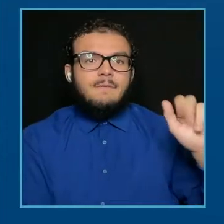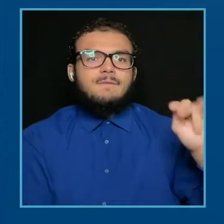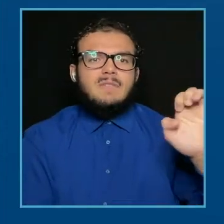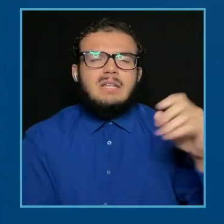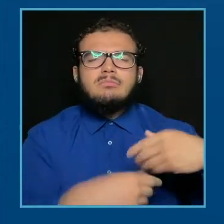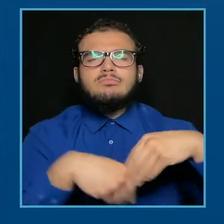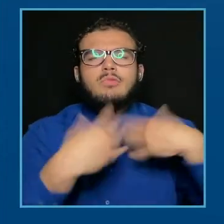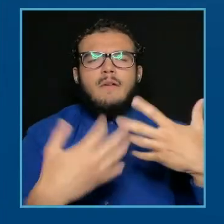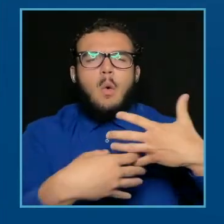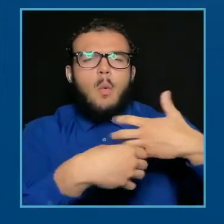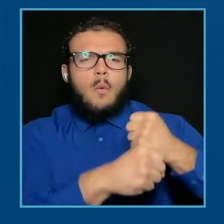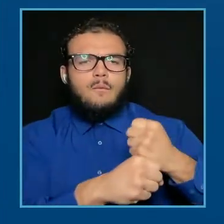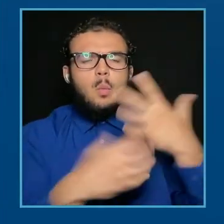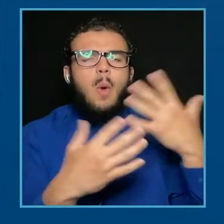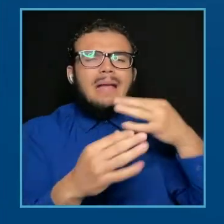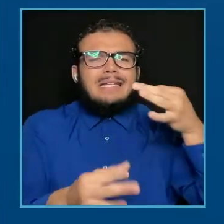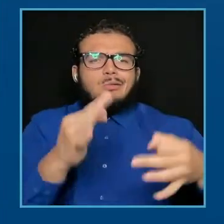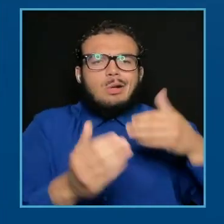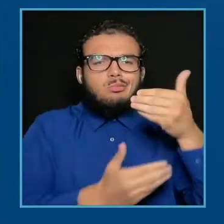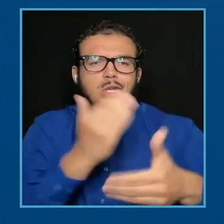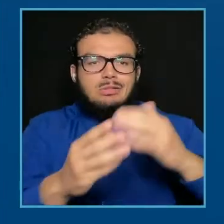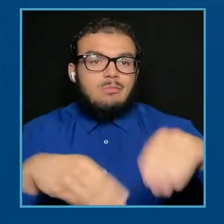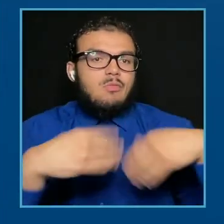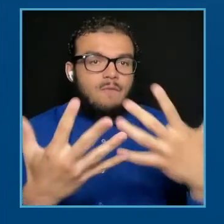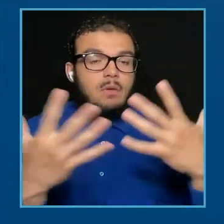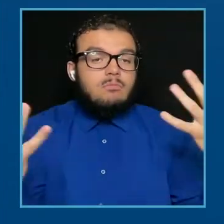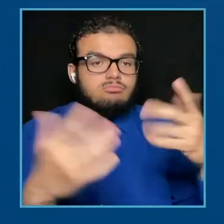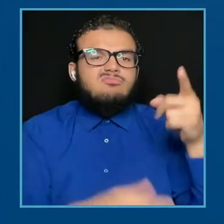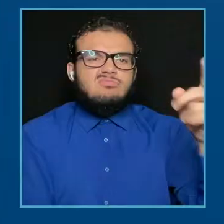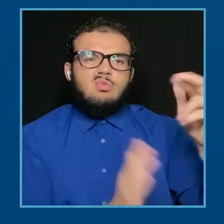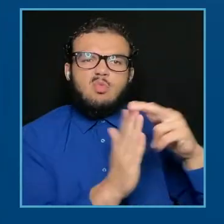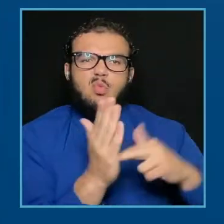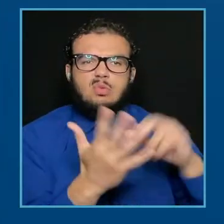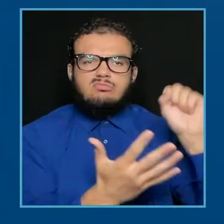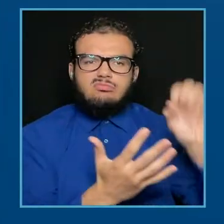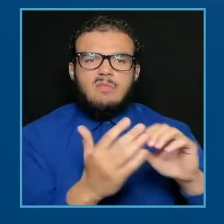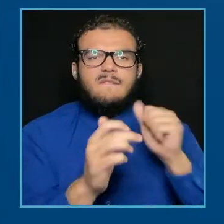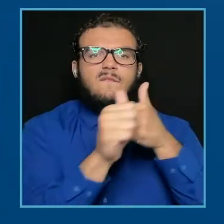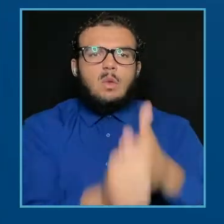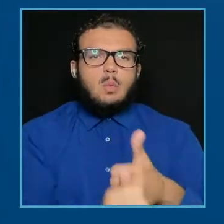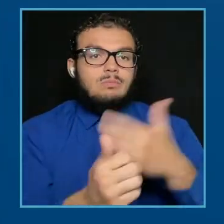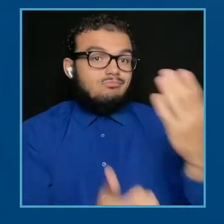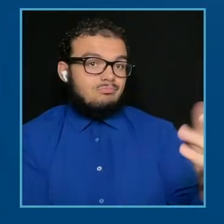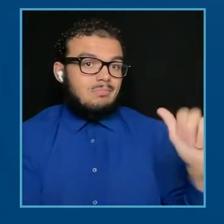overview of the hearing process as provided by the rules. Andy.